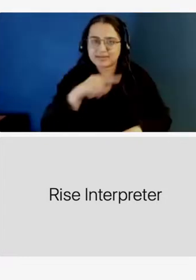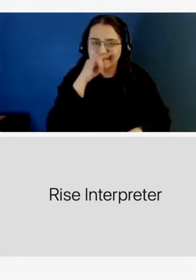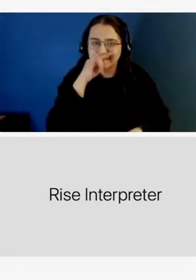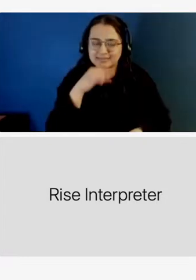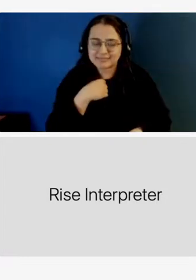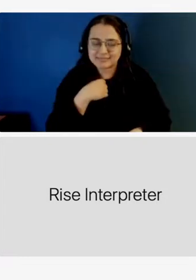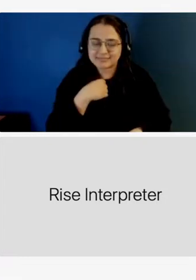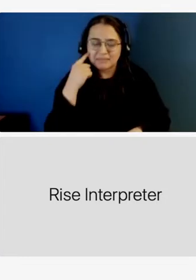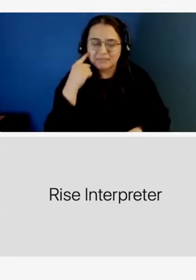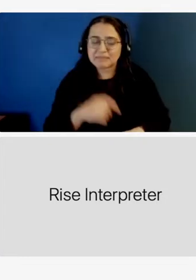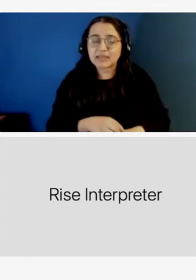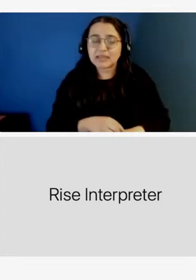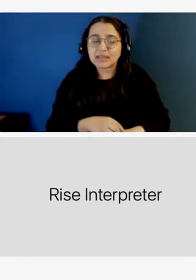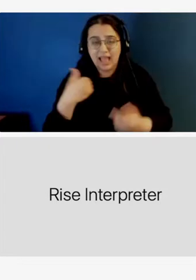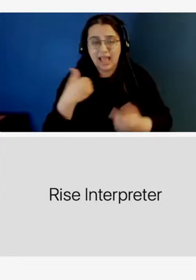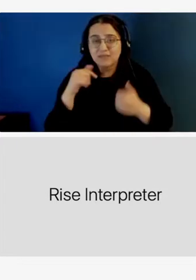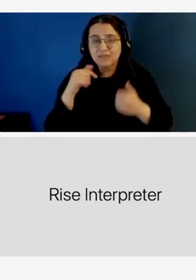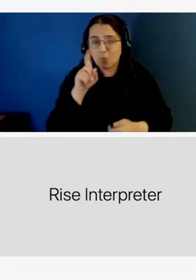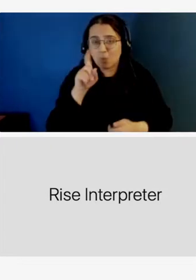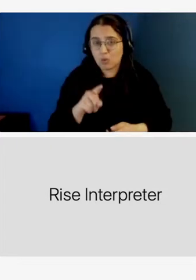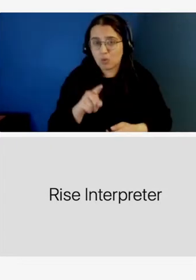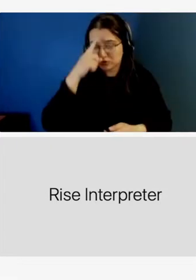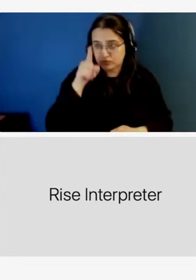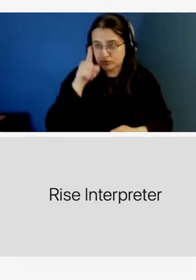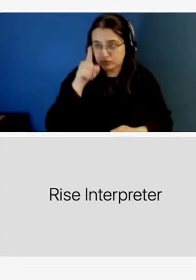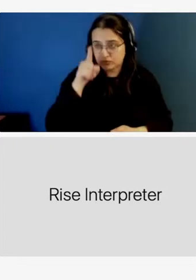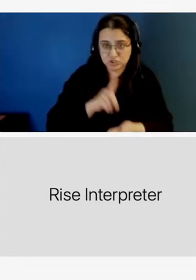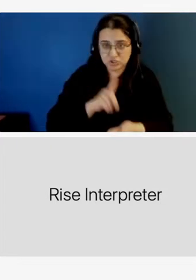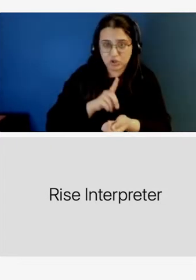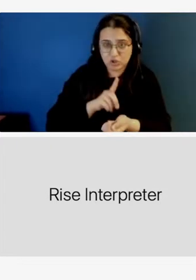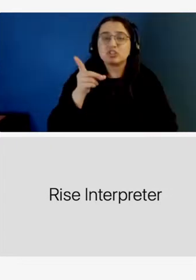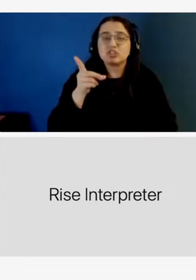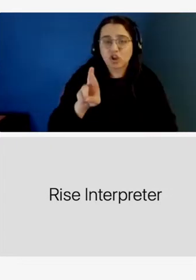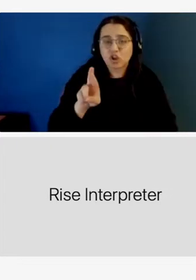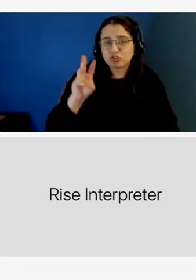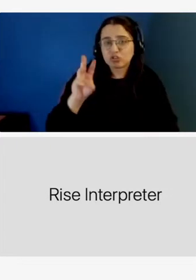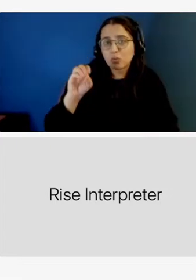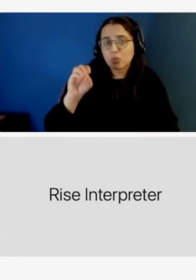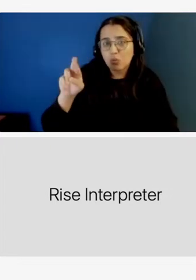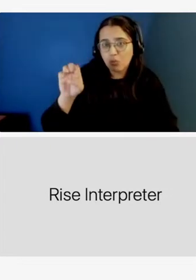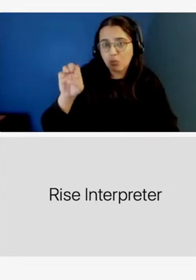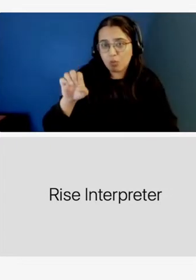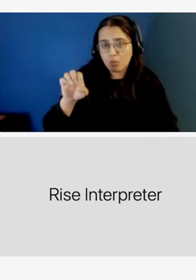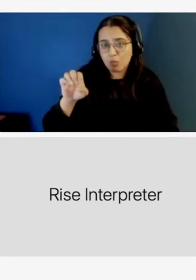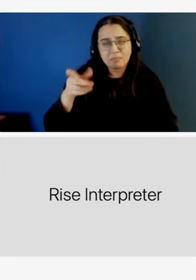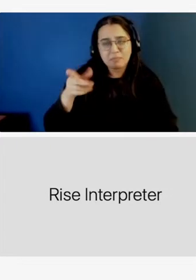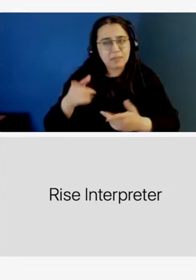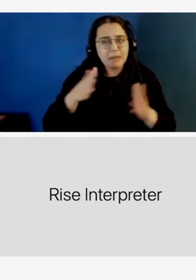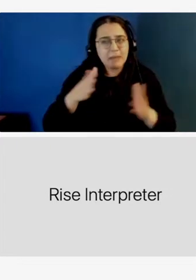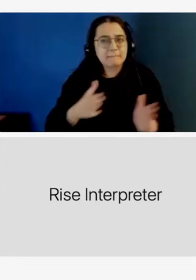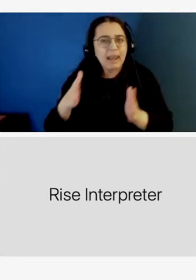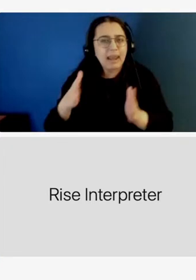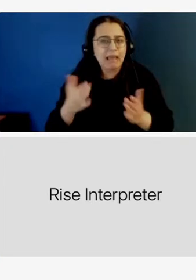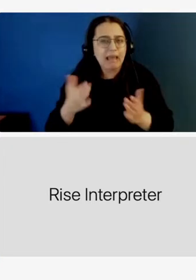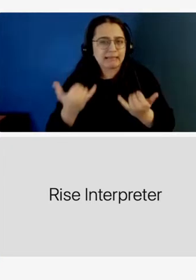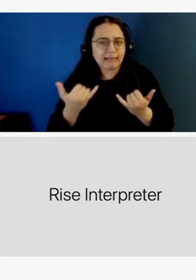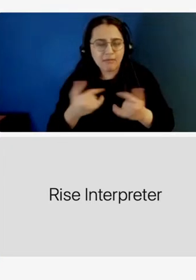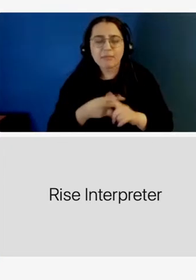be something that you're in the planning stages, but under effective instruction,